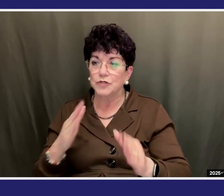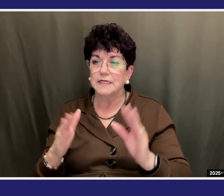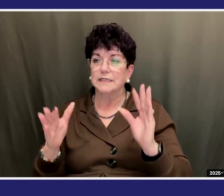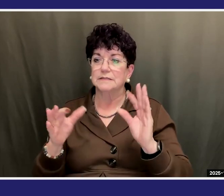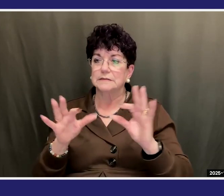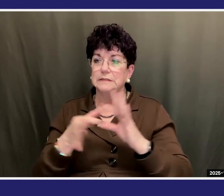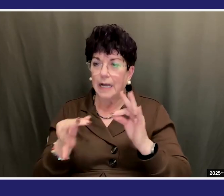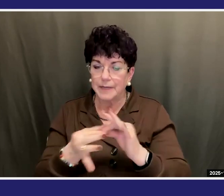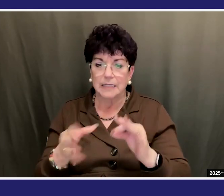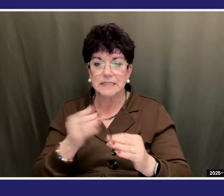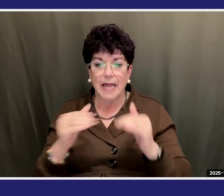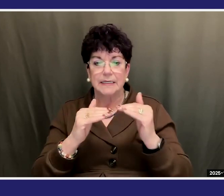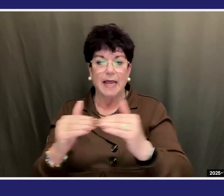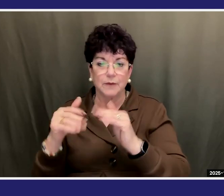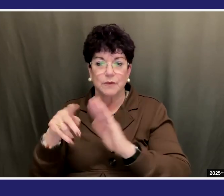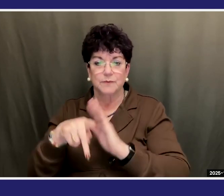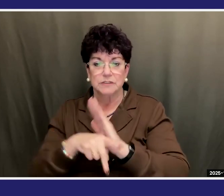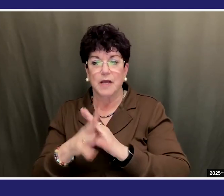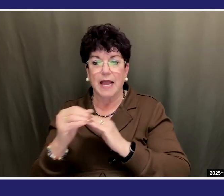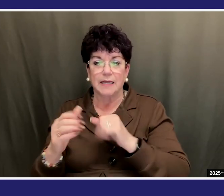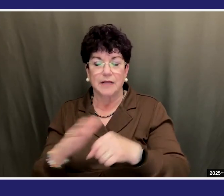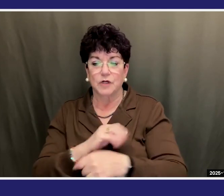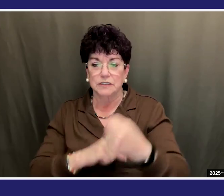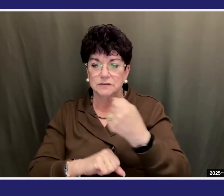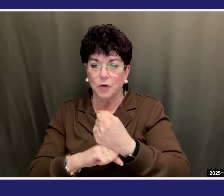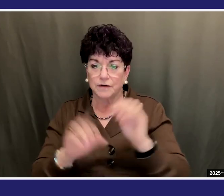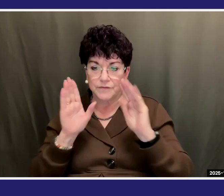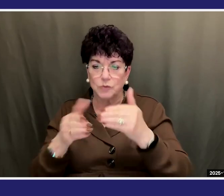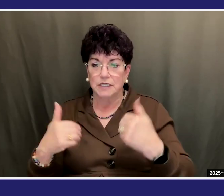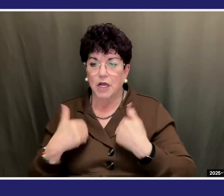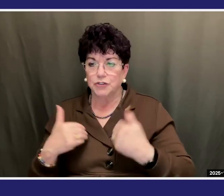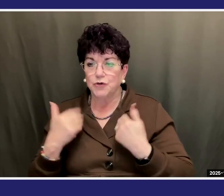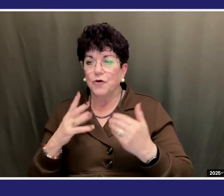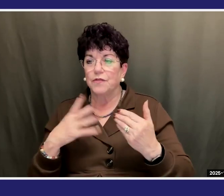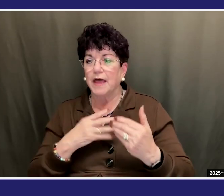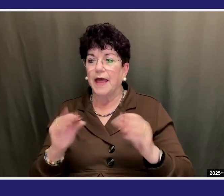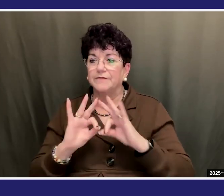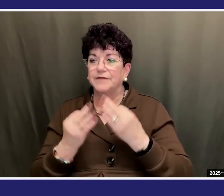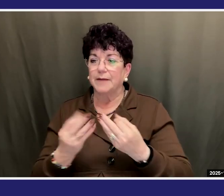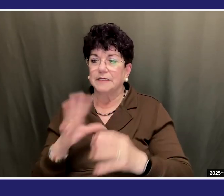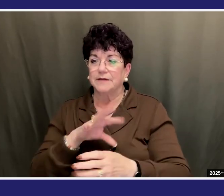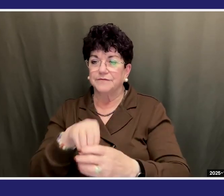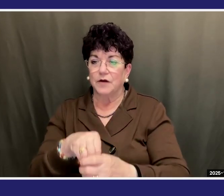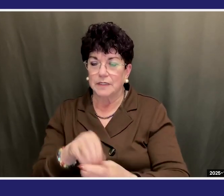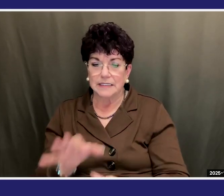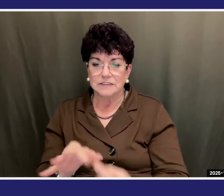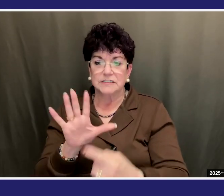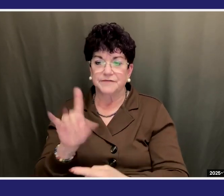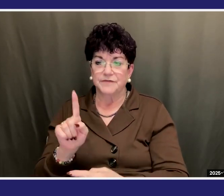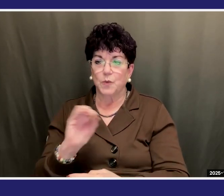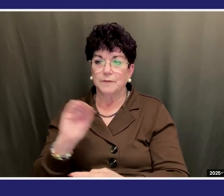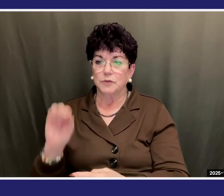And then I fully support the focus on youth and family engagement, especially the 51%